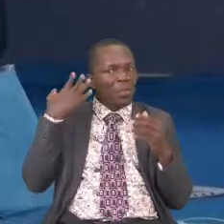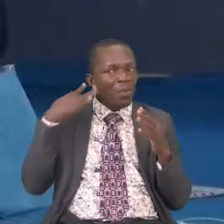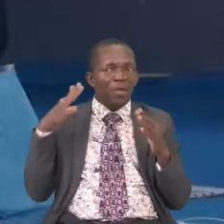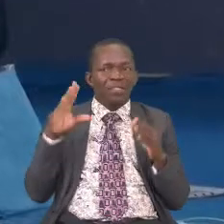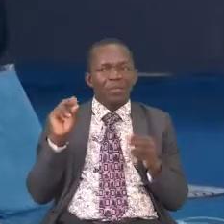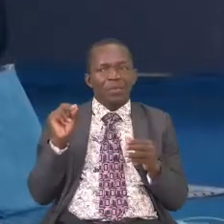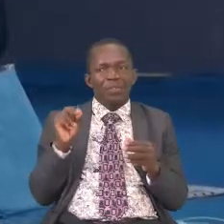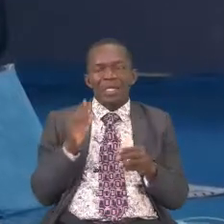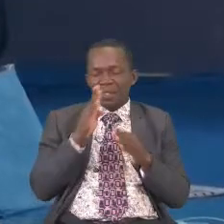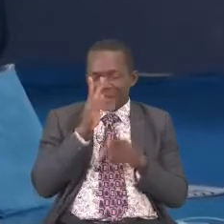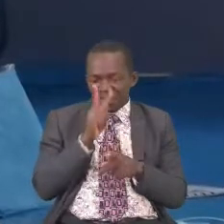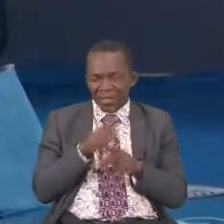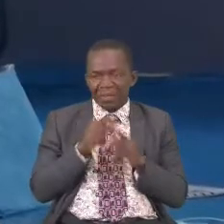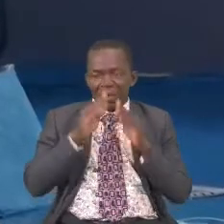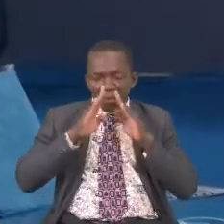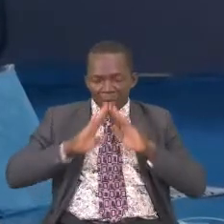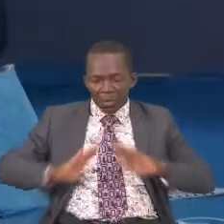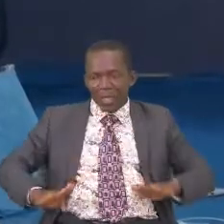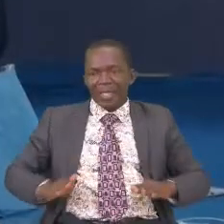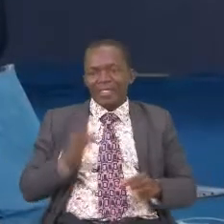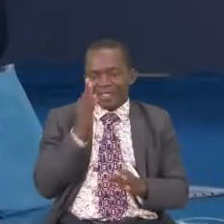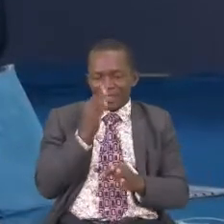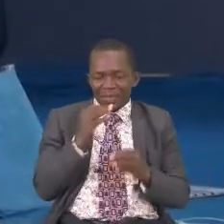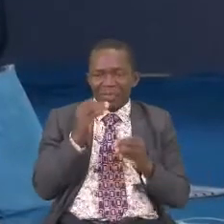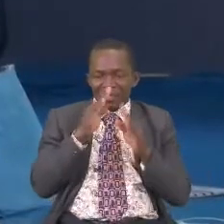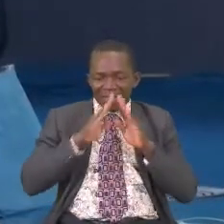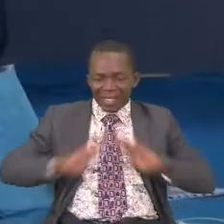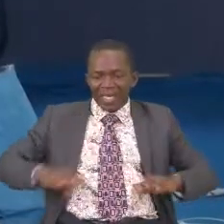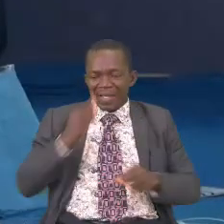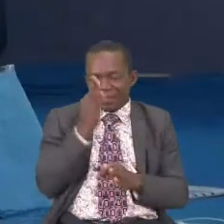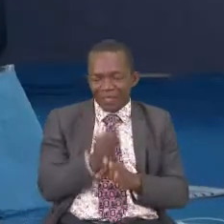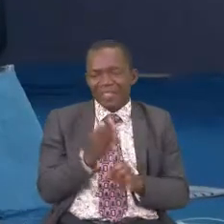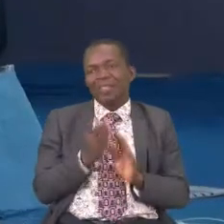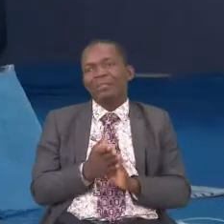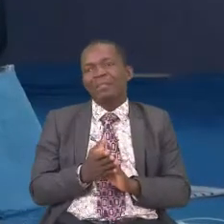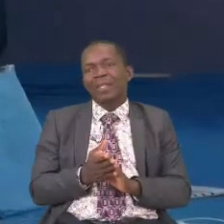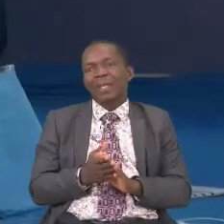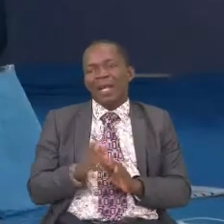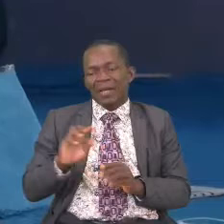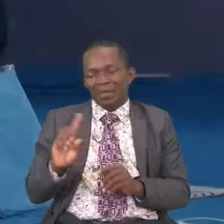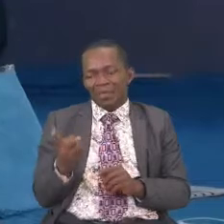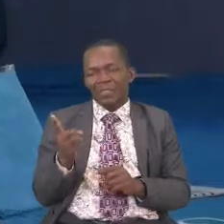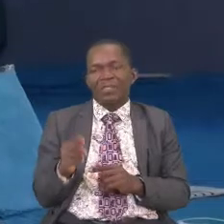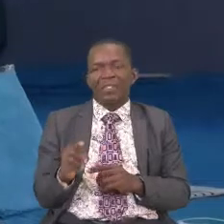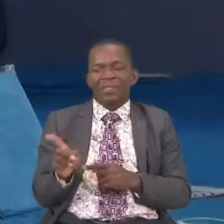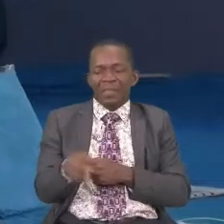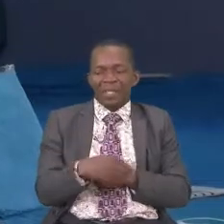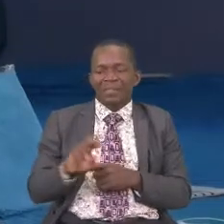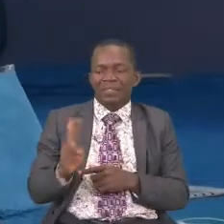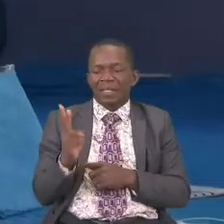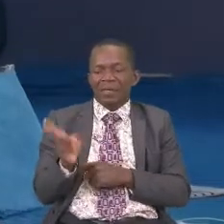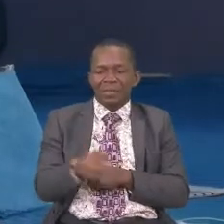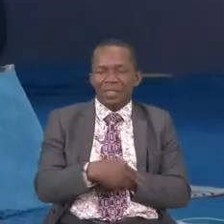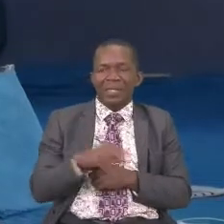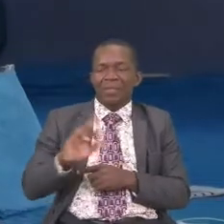boasting. Silent faith. And you do that once a day, the second day, the third day, silent